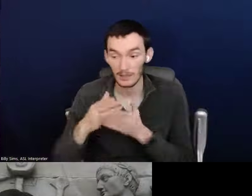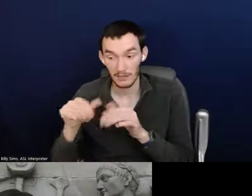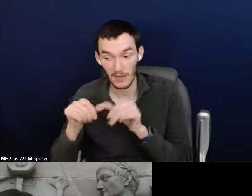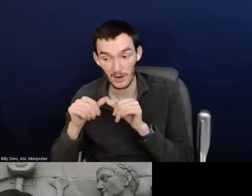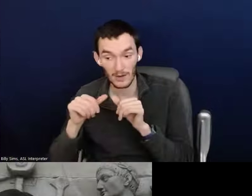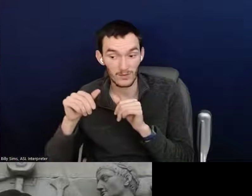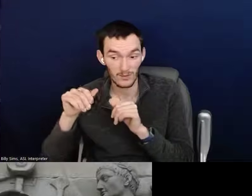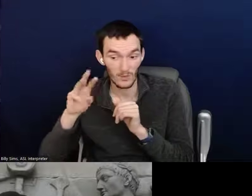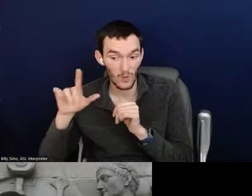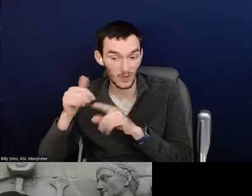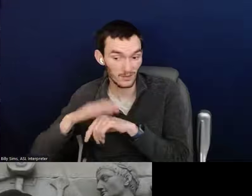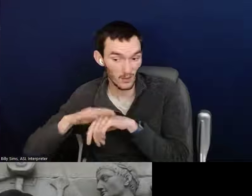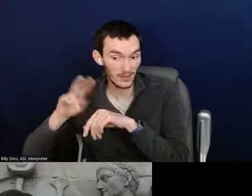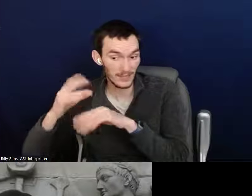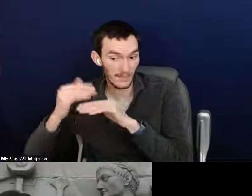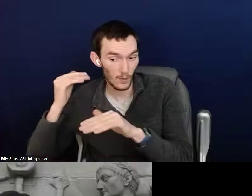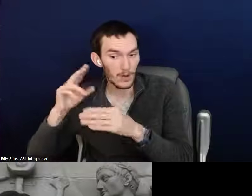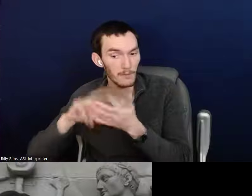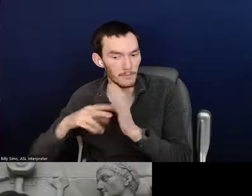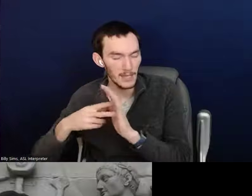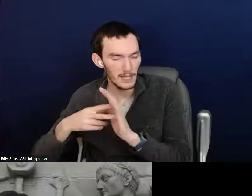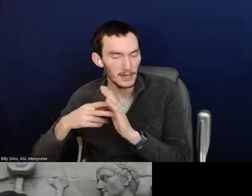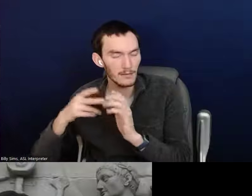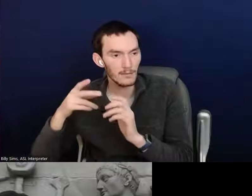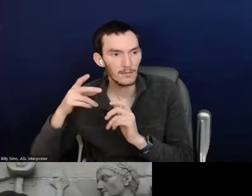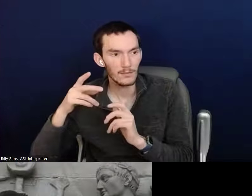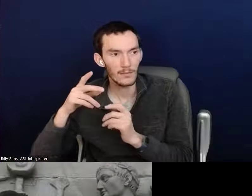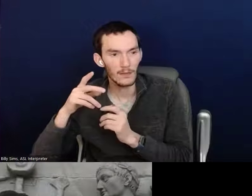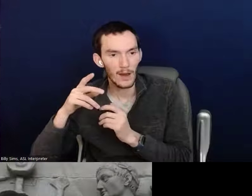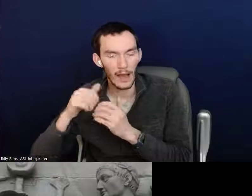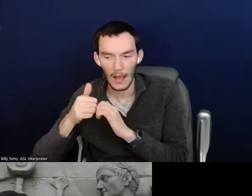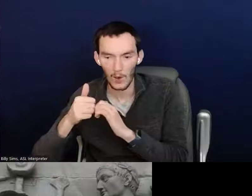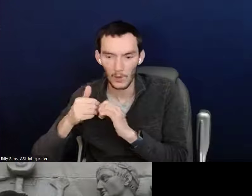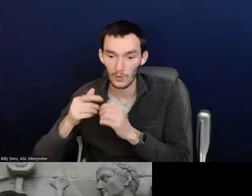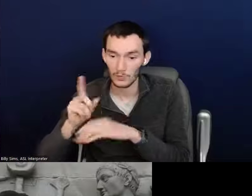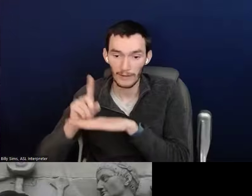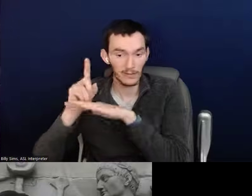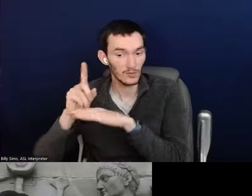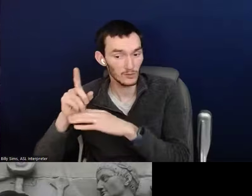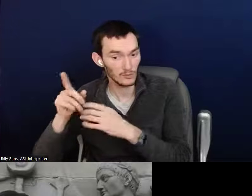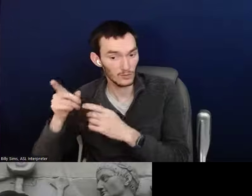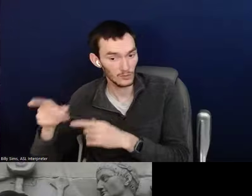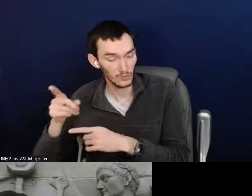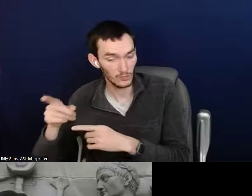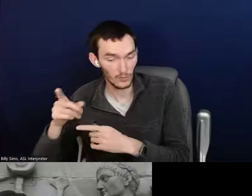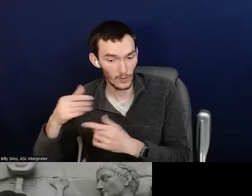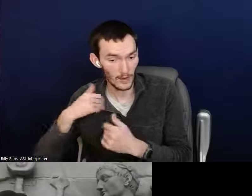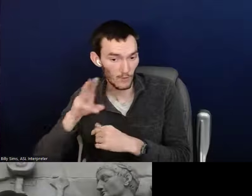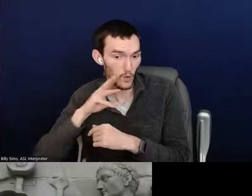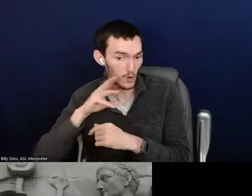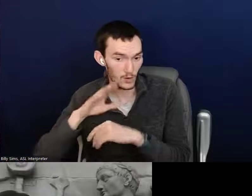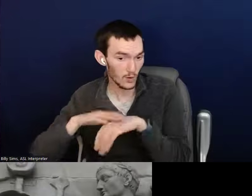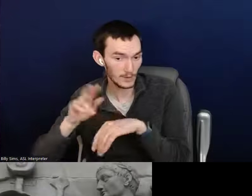second floor, right? And so that means like just thinking about like how privileged you must be to be able to have water access on your second